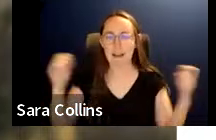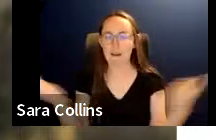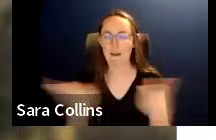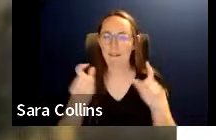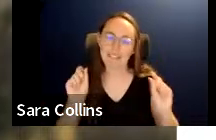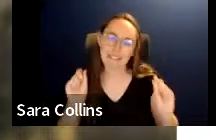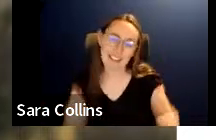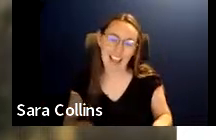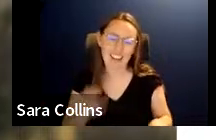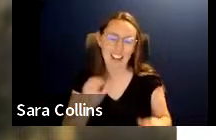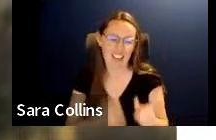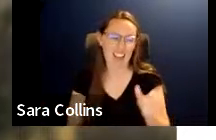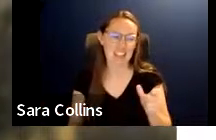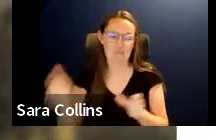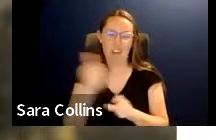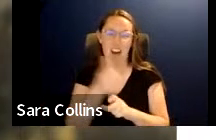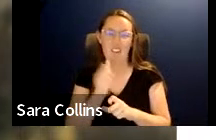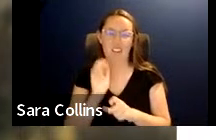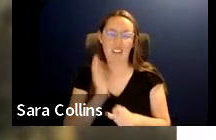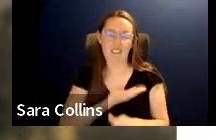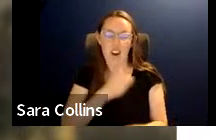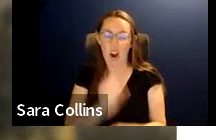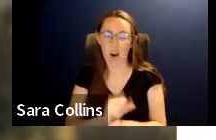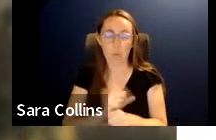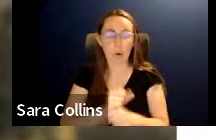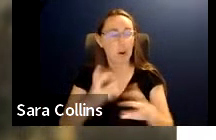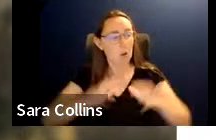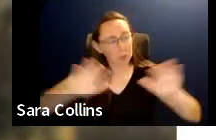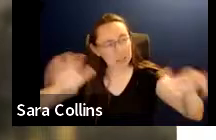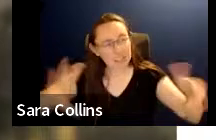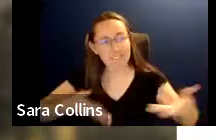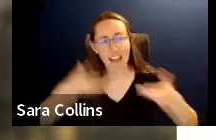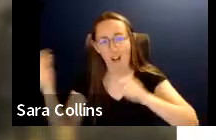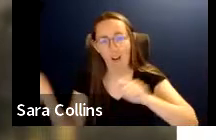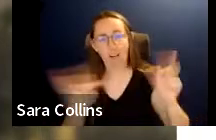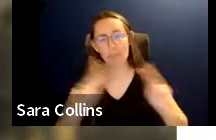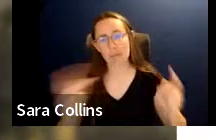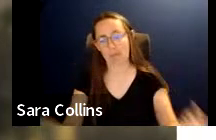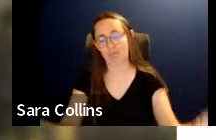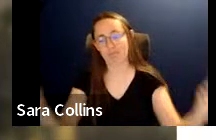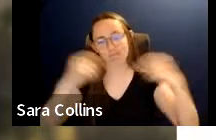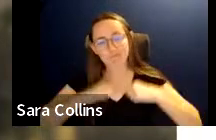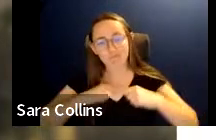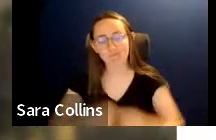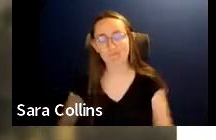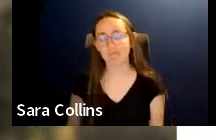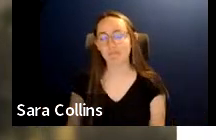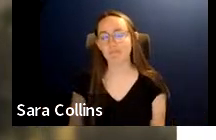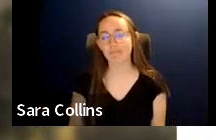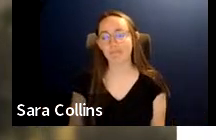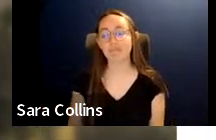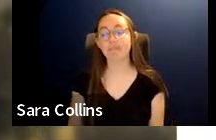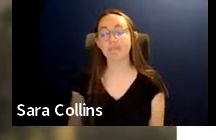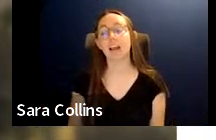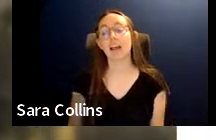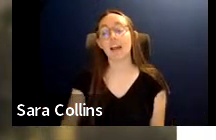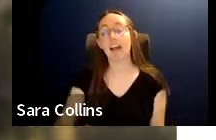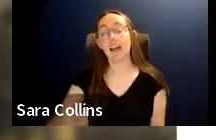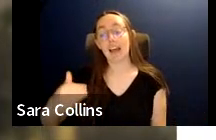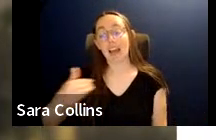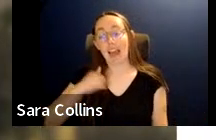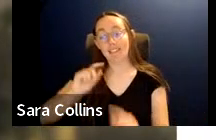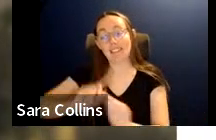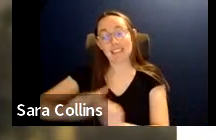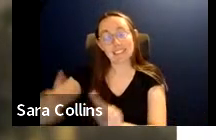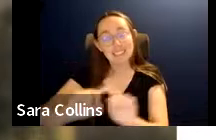that's a real priority for us. We also have some different tools that I'm going to show a little and talk a little bit about later as